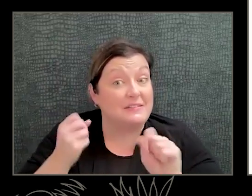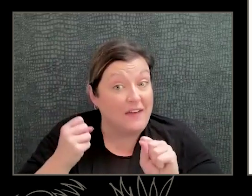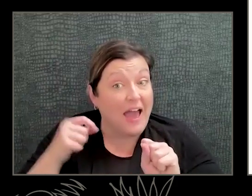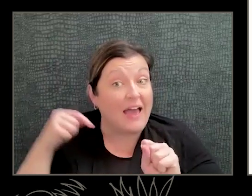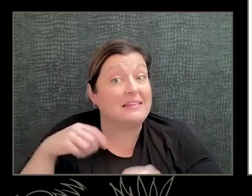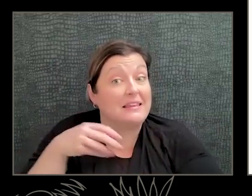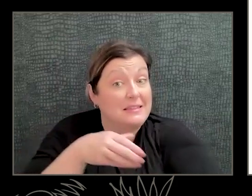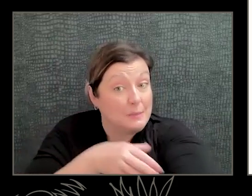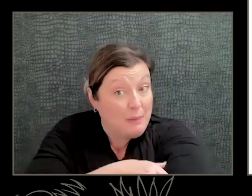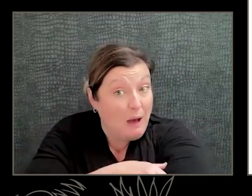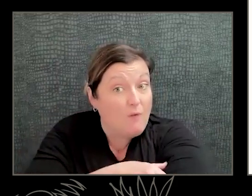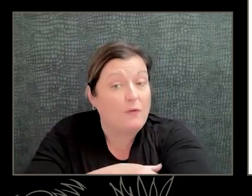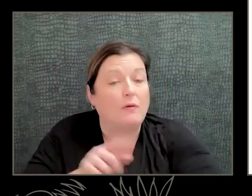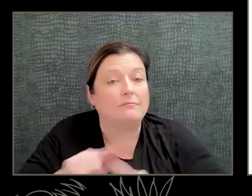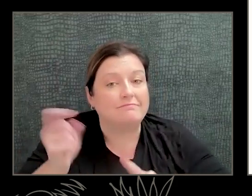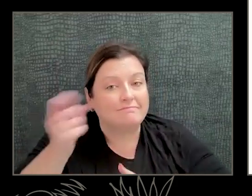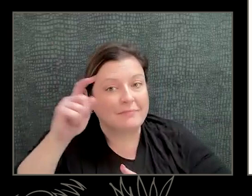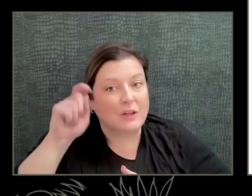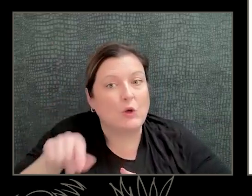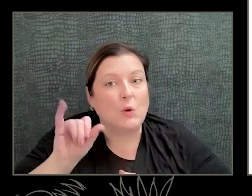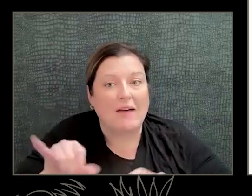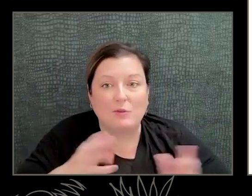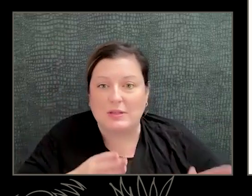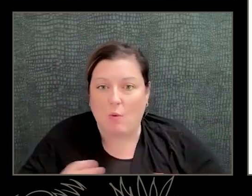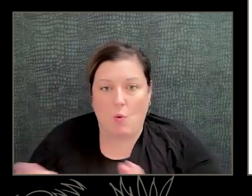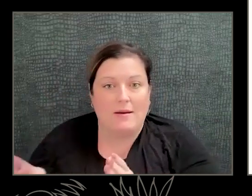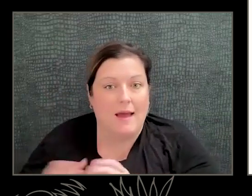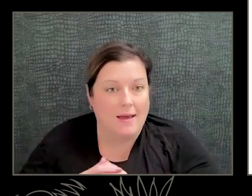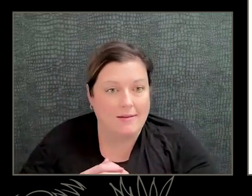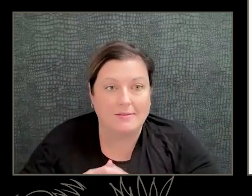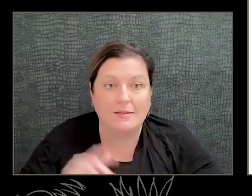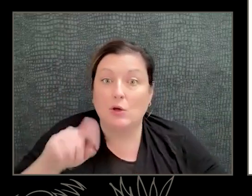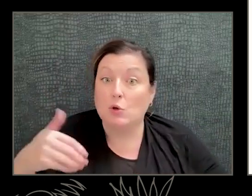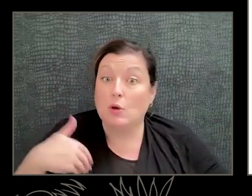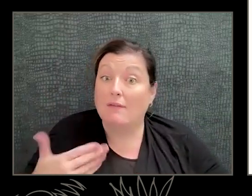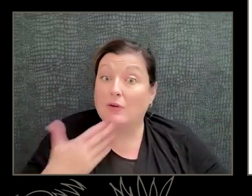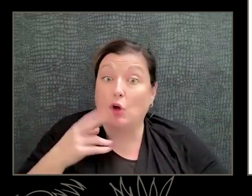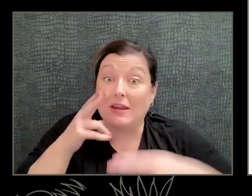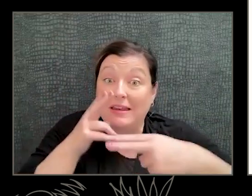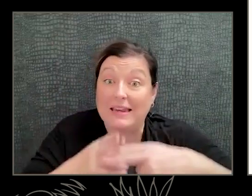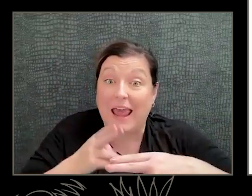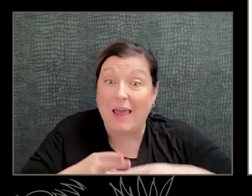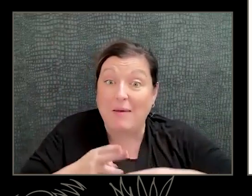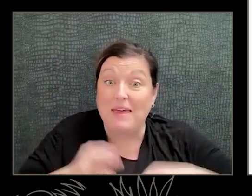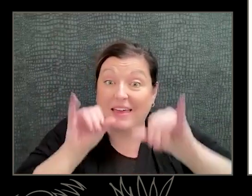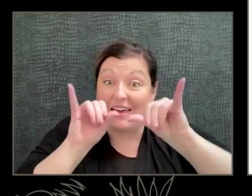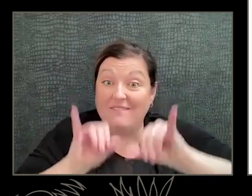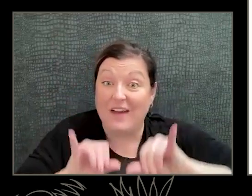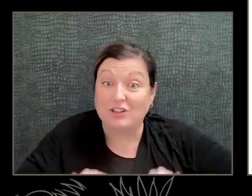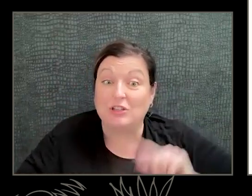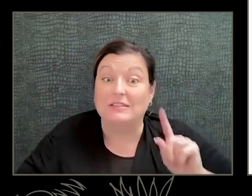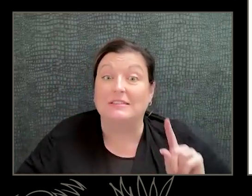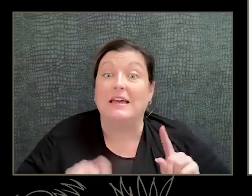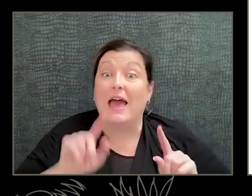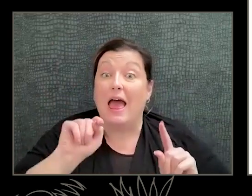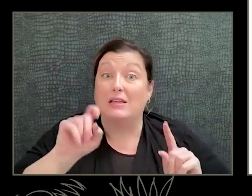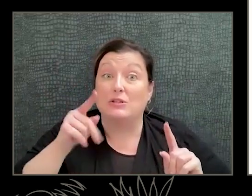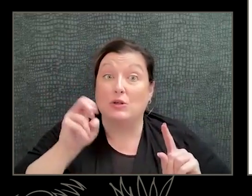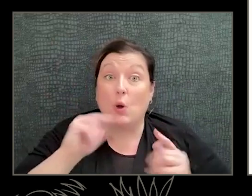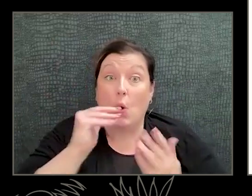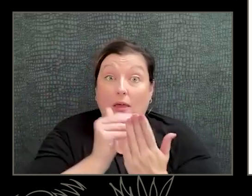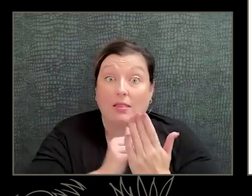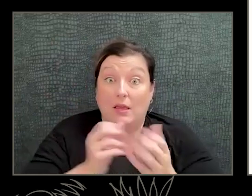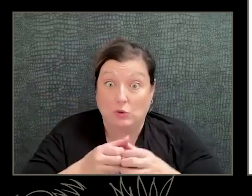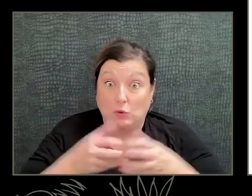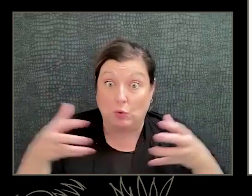powerful, but you will need to stay organized. You have to have good naming conventions because as your token list grows, managing